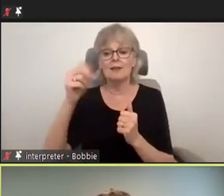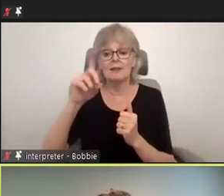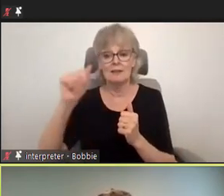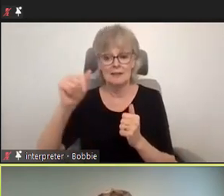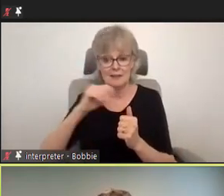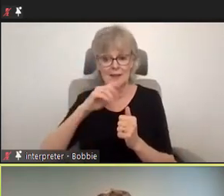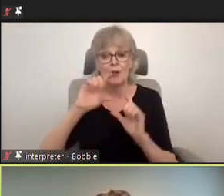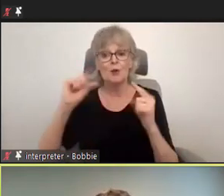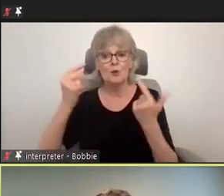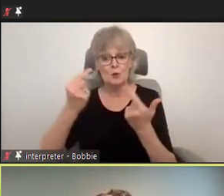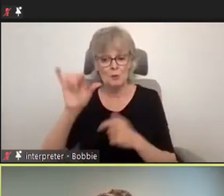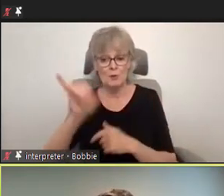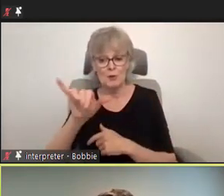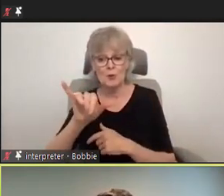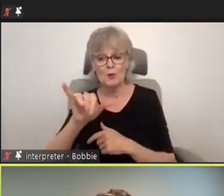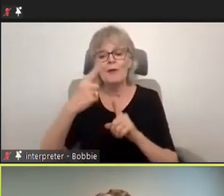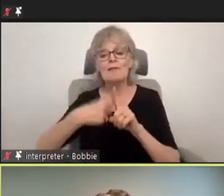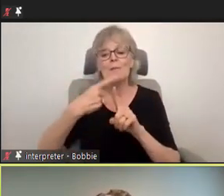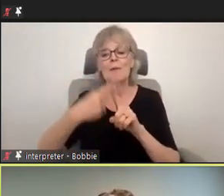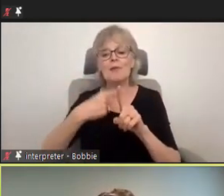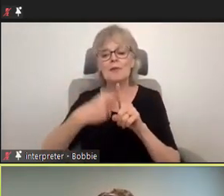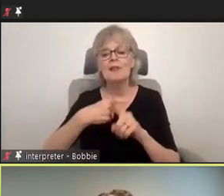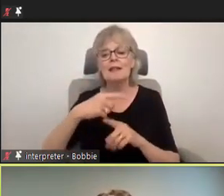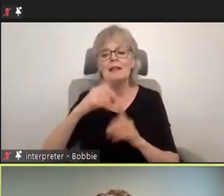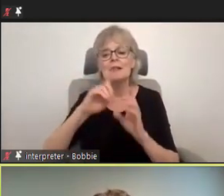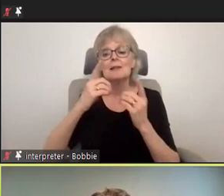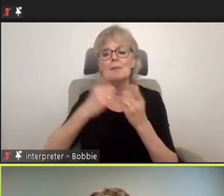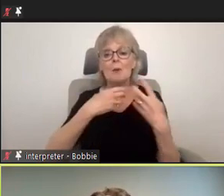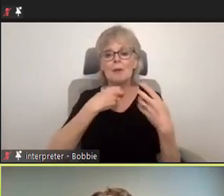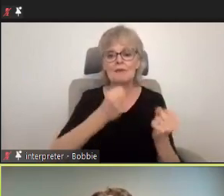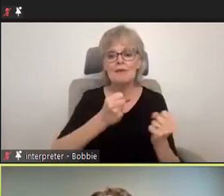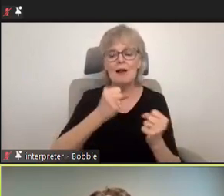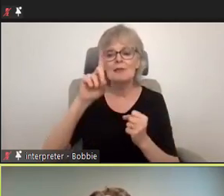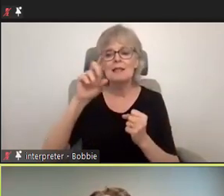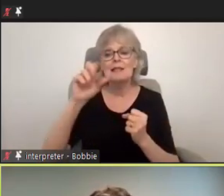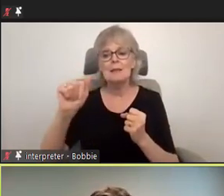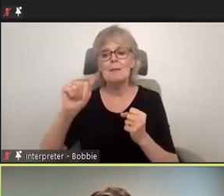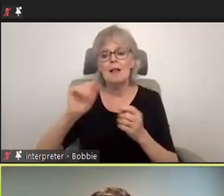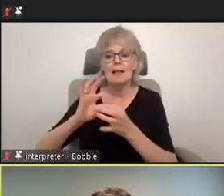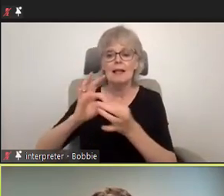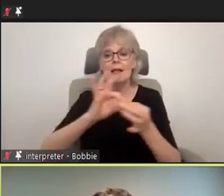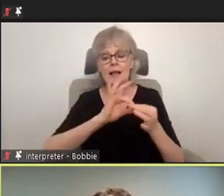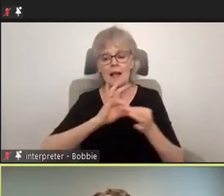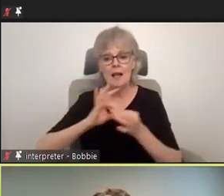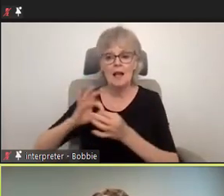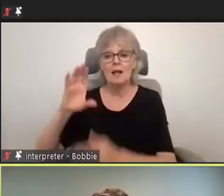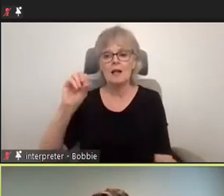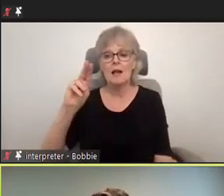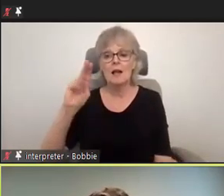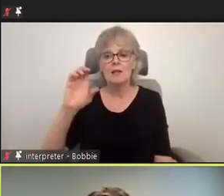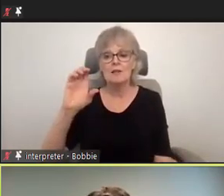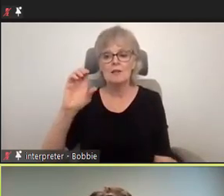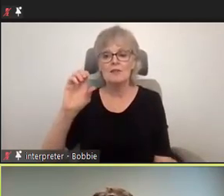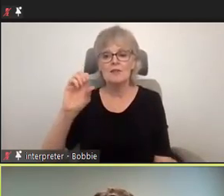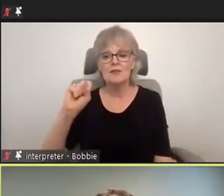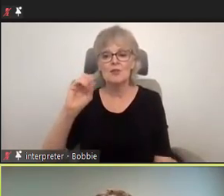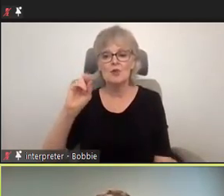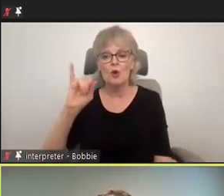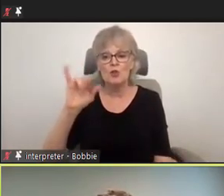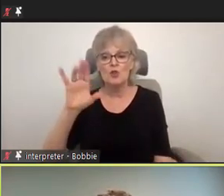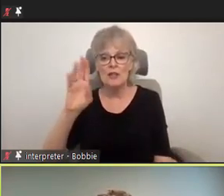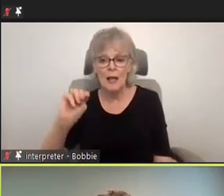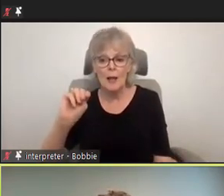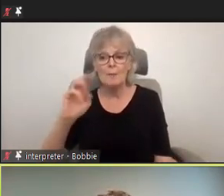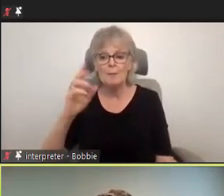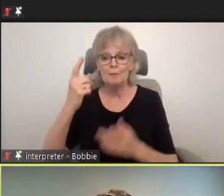monthly Department of Health Disability Consortium, I think we're calling it, And we're still trying to get our sea legs and figure out exactly